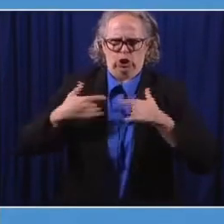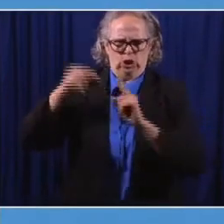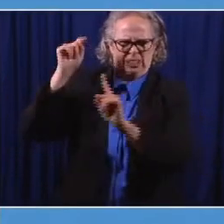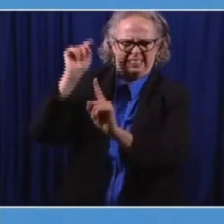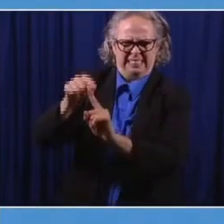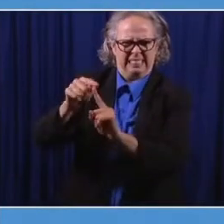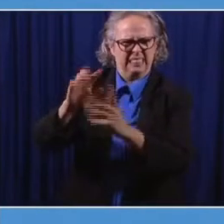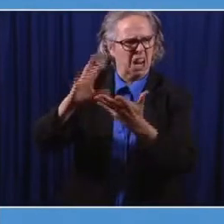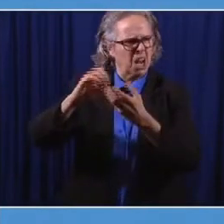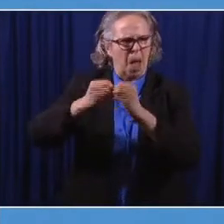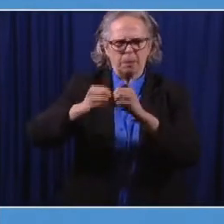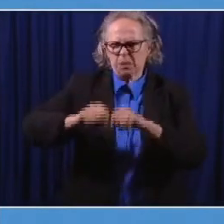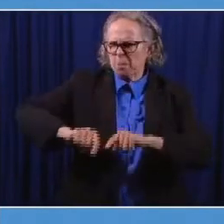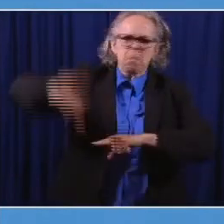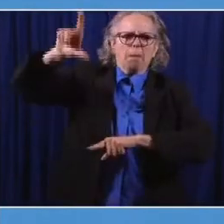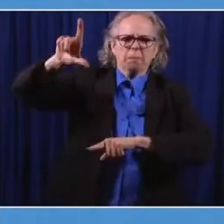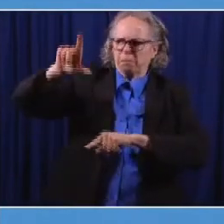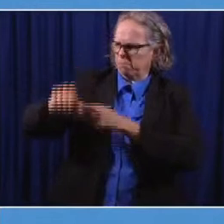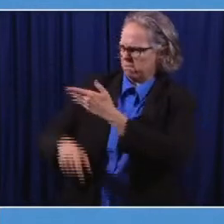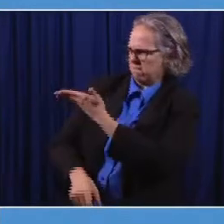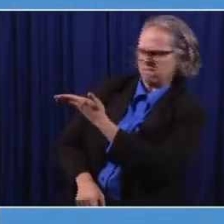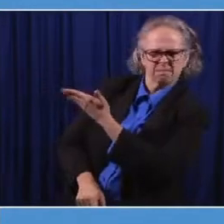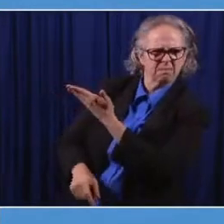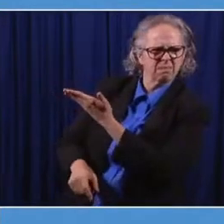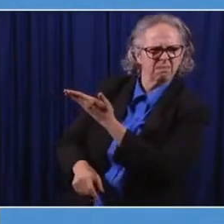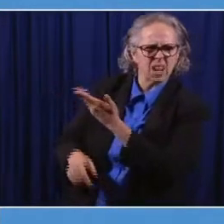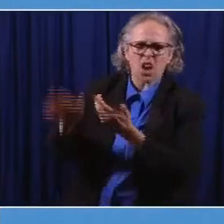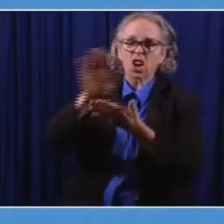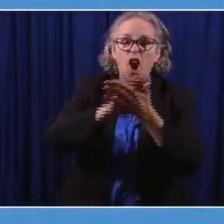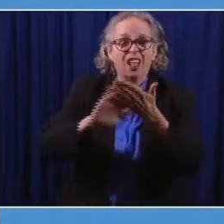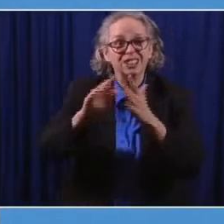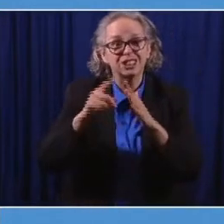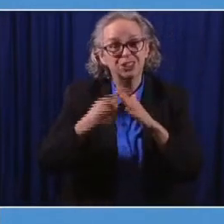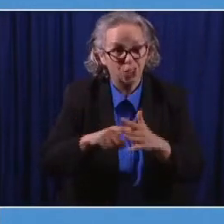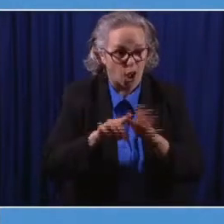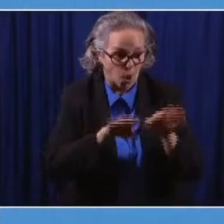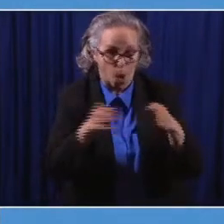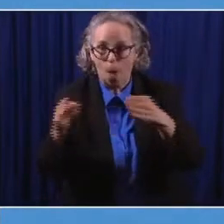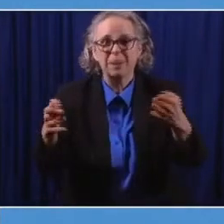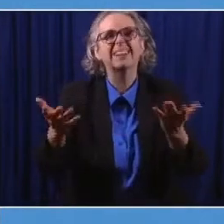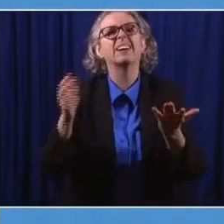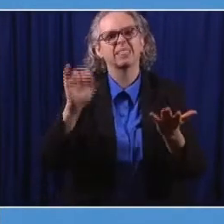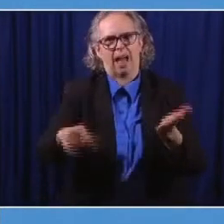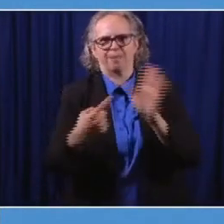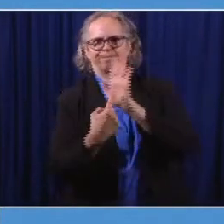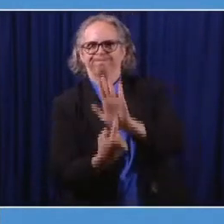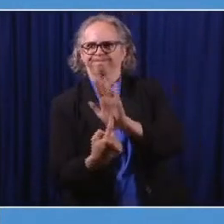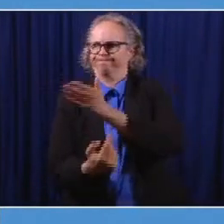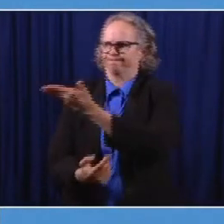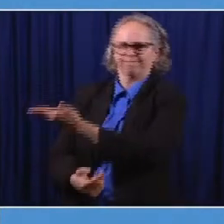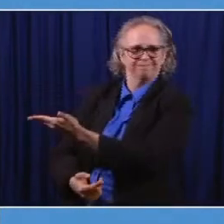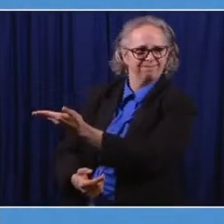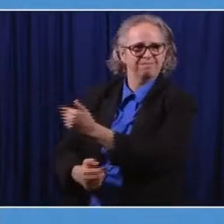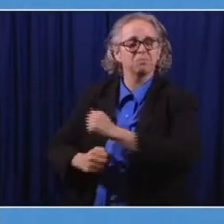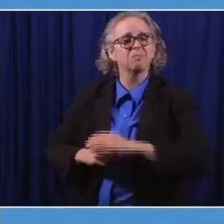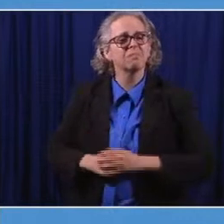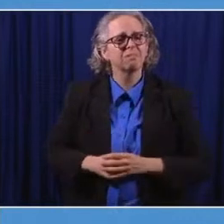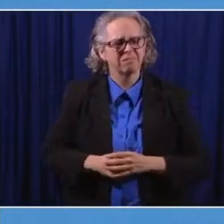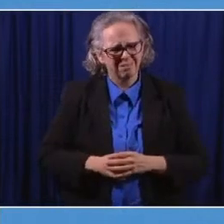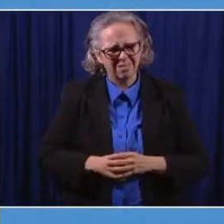are back. A lot of our universities are doing, frankly, a very good job in